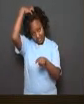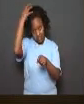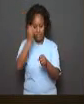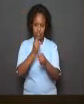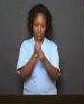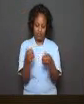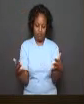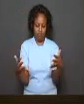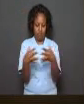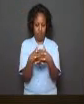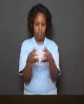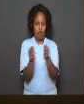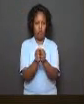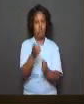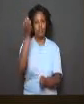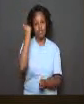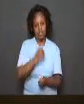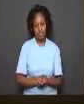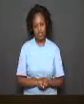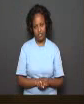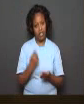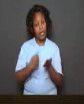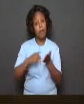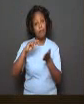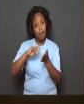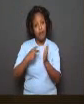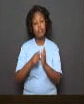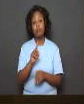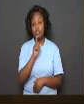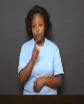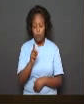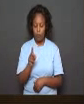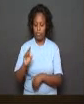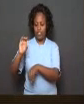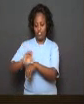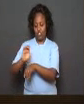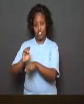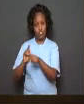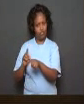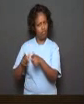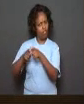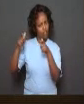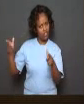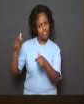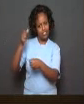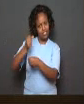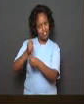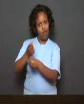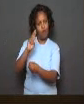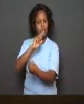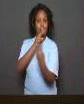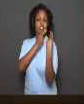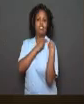closely together. This means that the church had a great deal of power